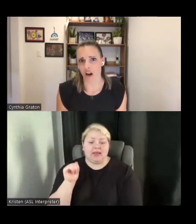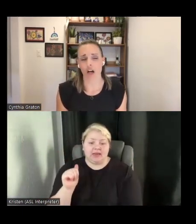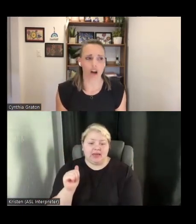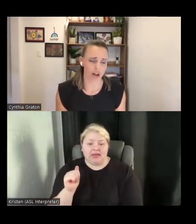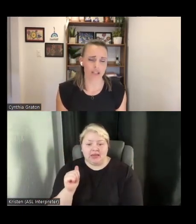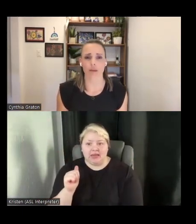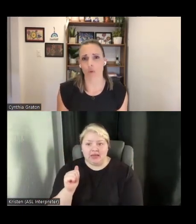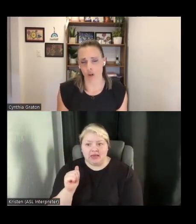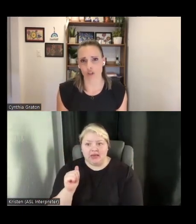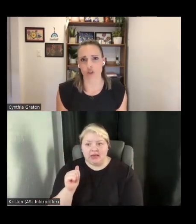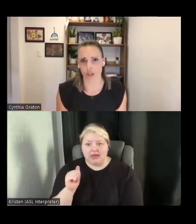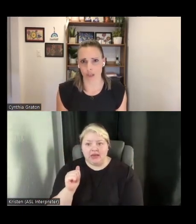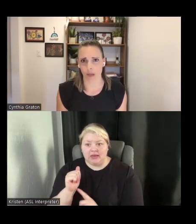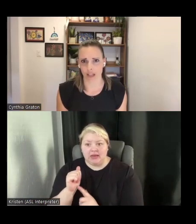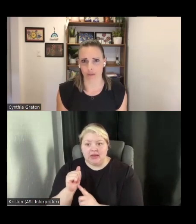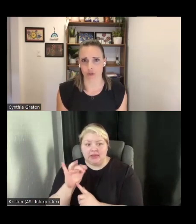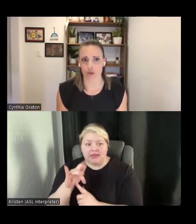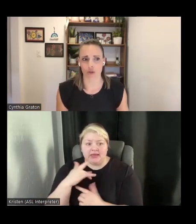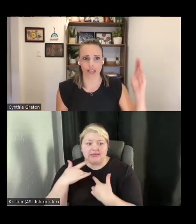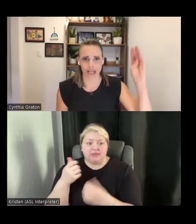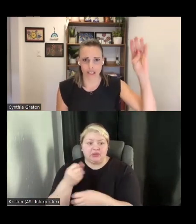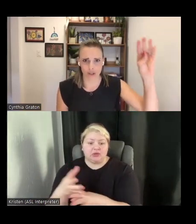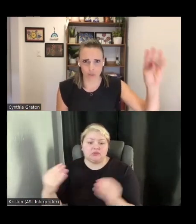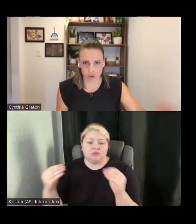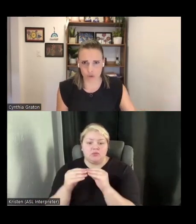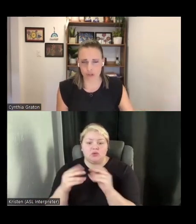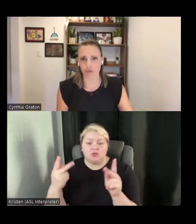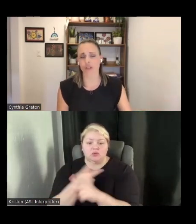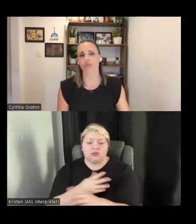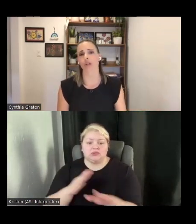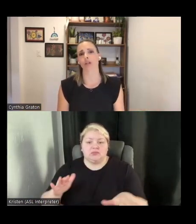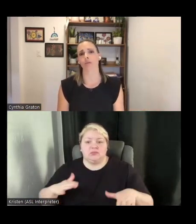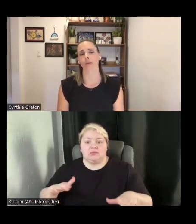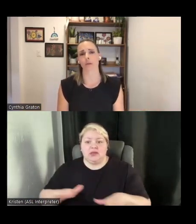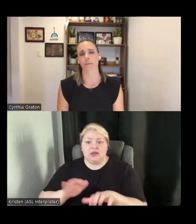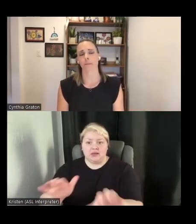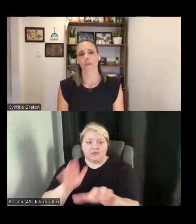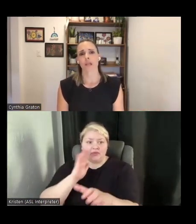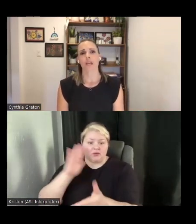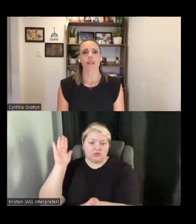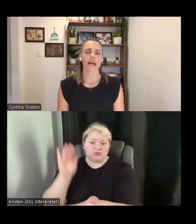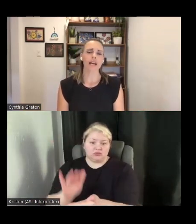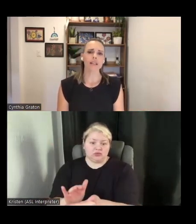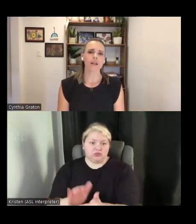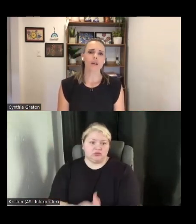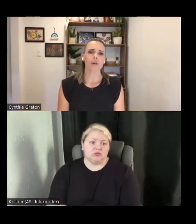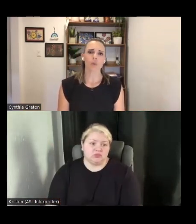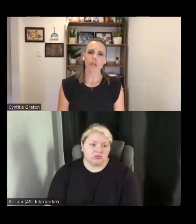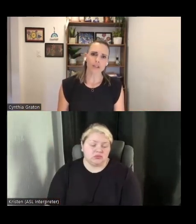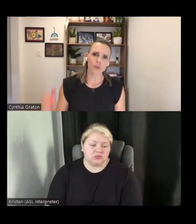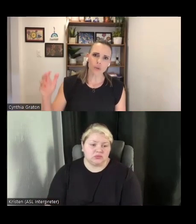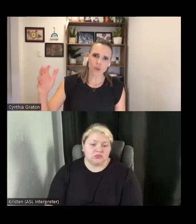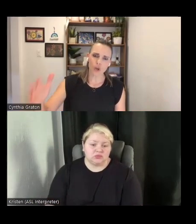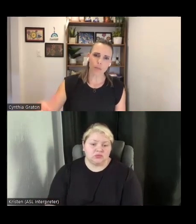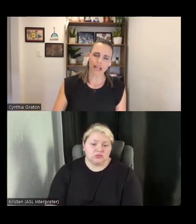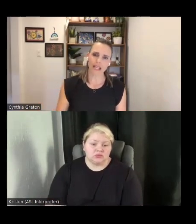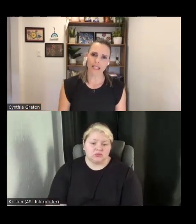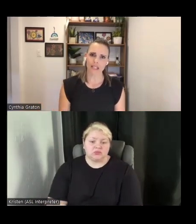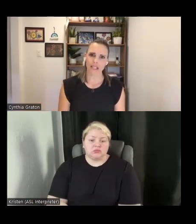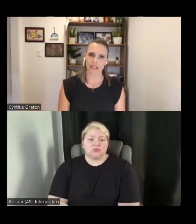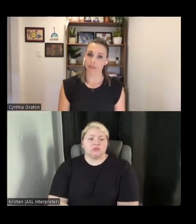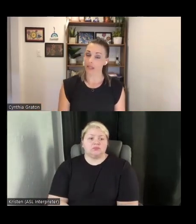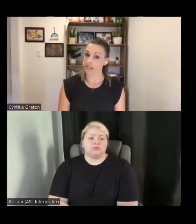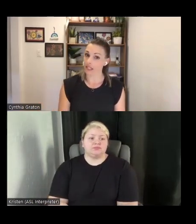Jake are causing more concerning behaviors. So that's going to reduce the fever a little bit. Then we'll introduce our